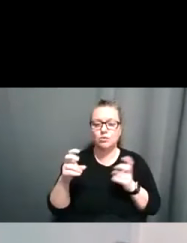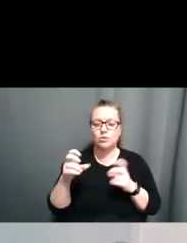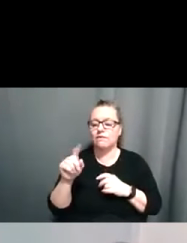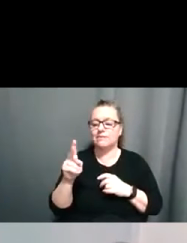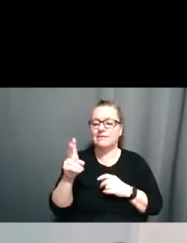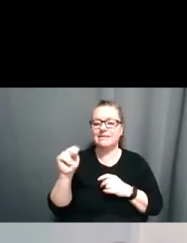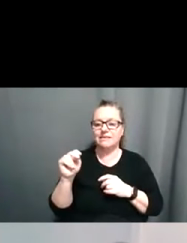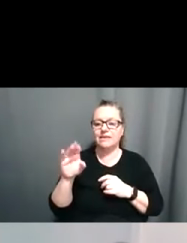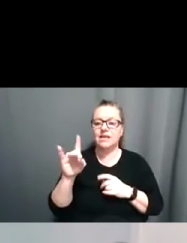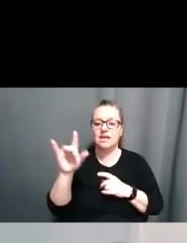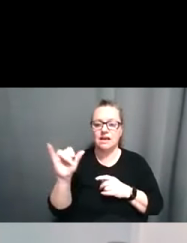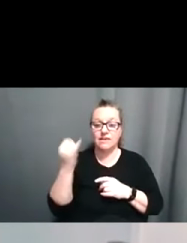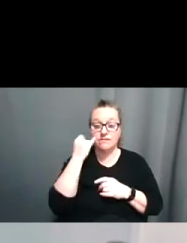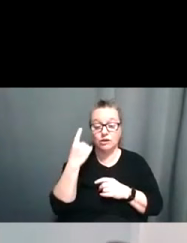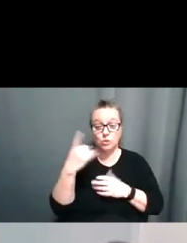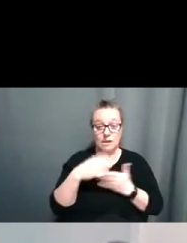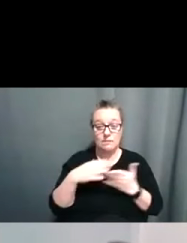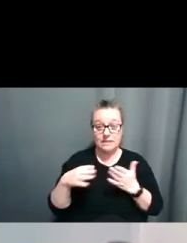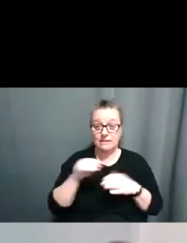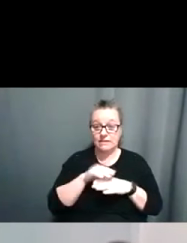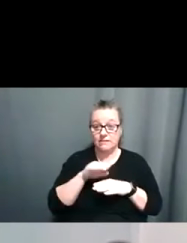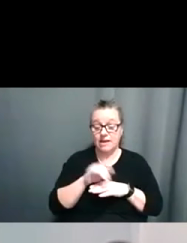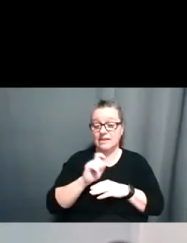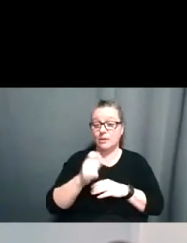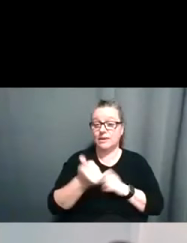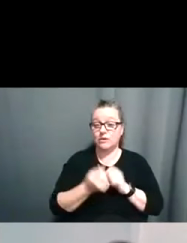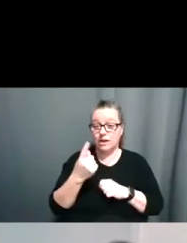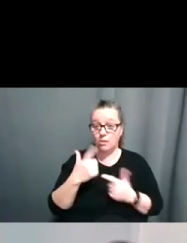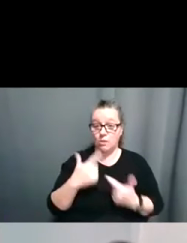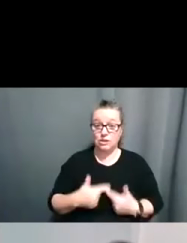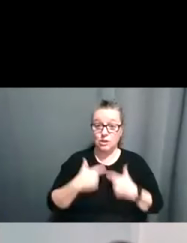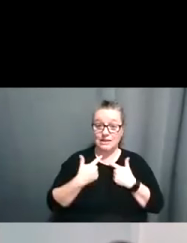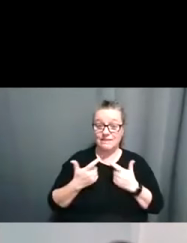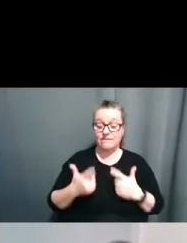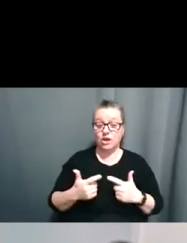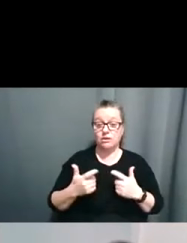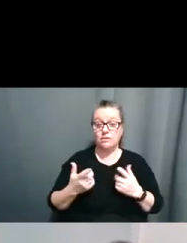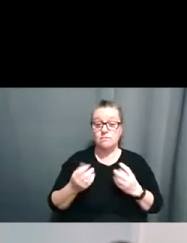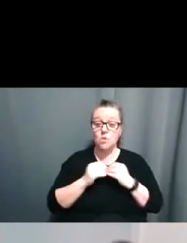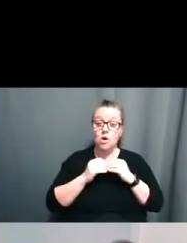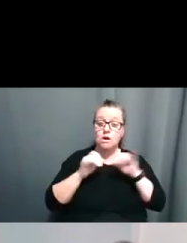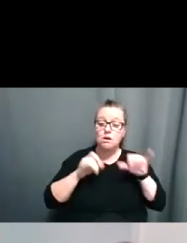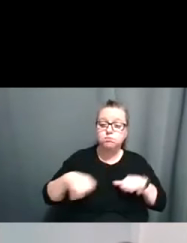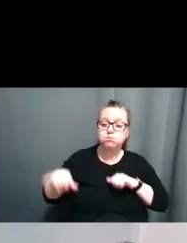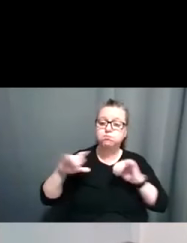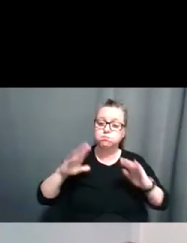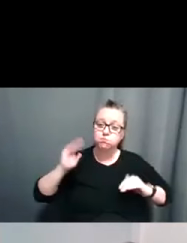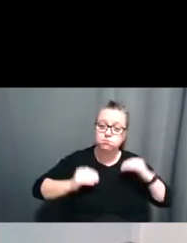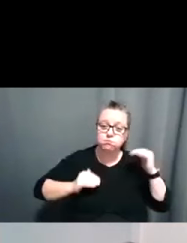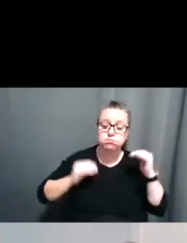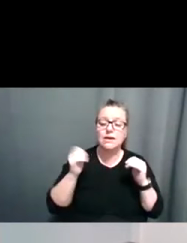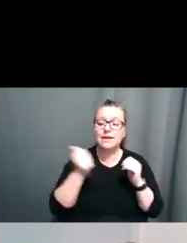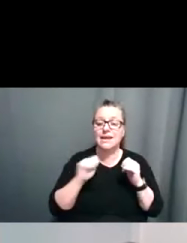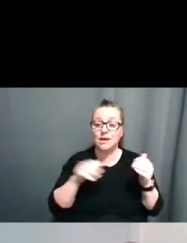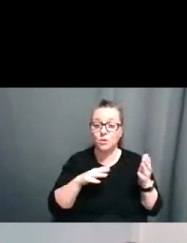there's one piece of advice I would give to anyone who wants to live their life more harmoniously and find greater success in pretty much any arena,